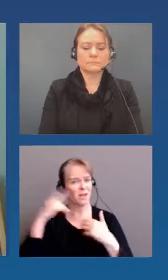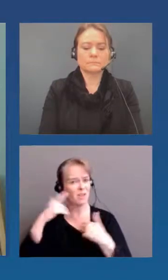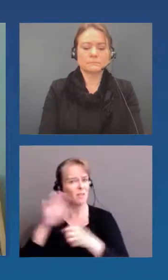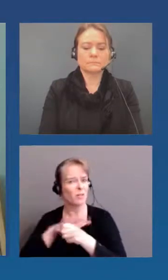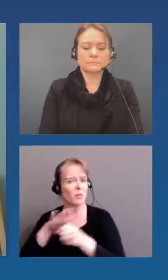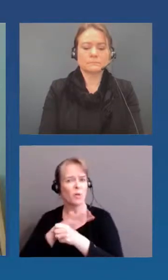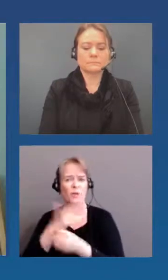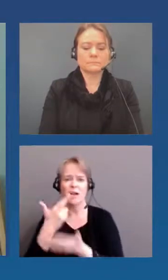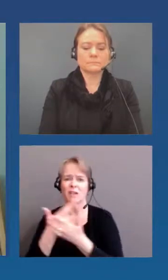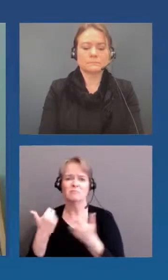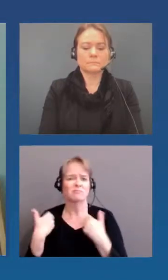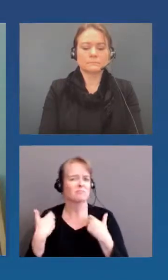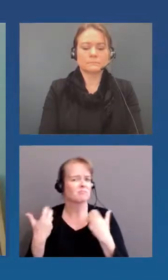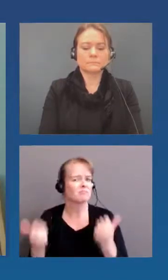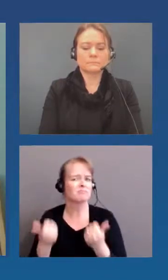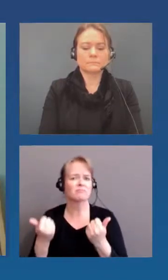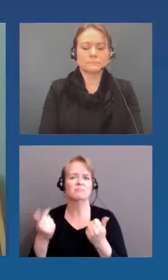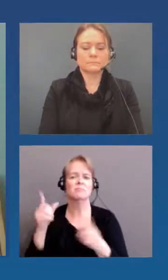at